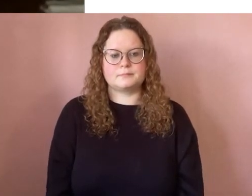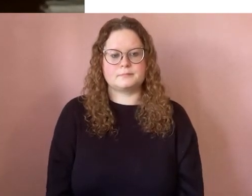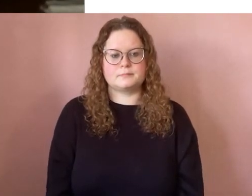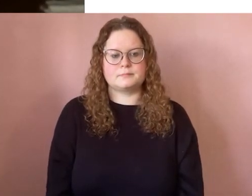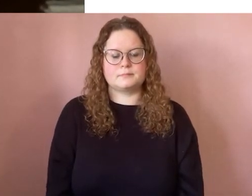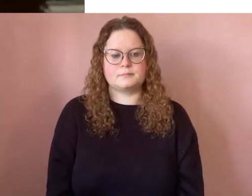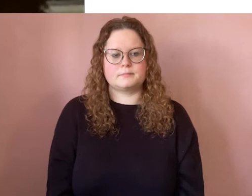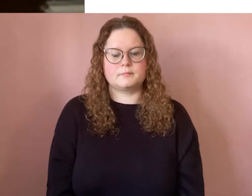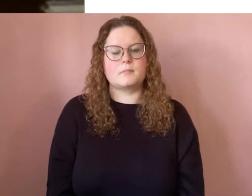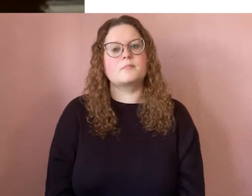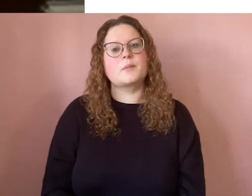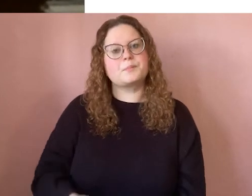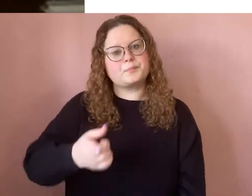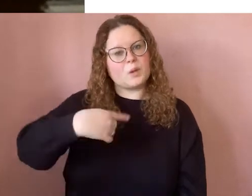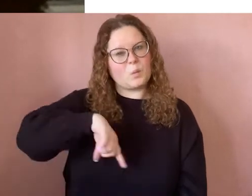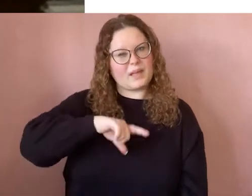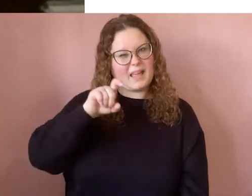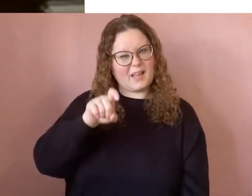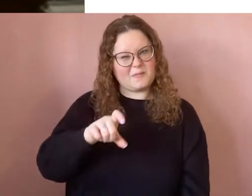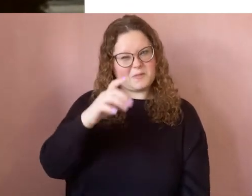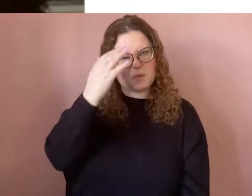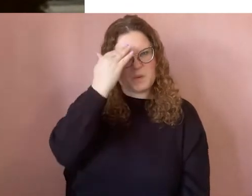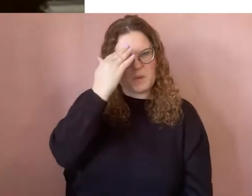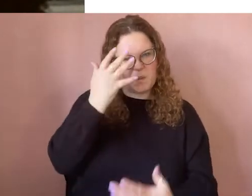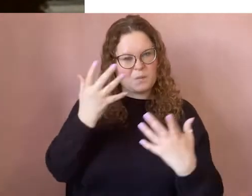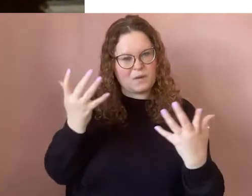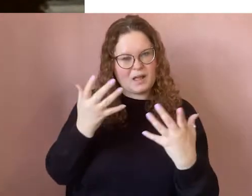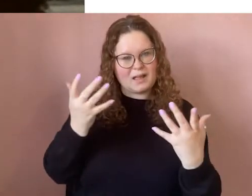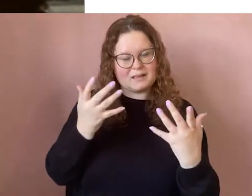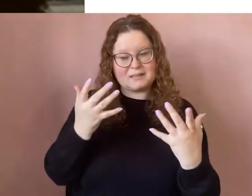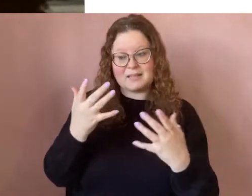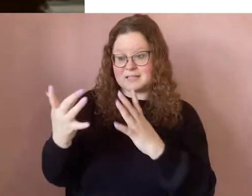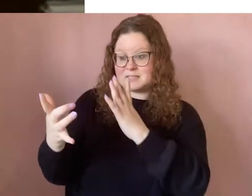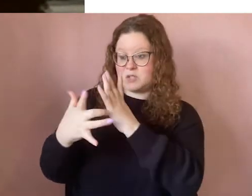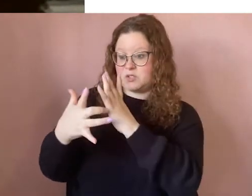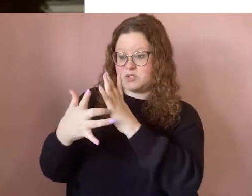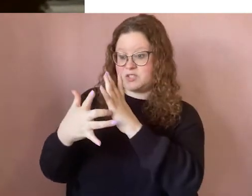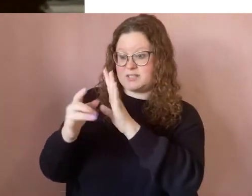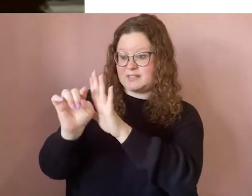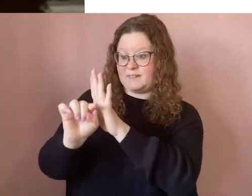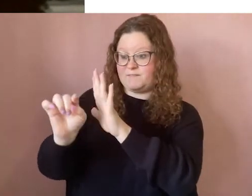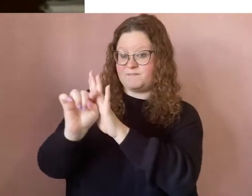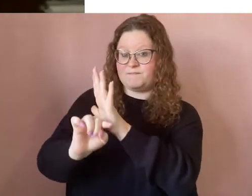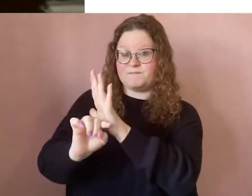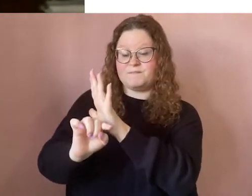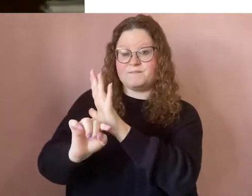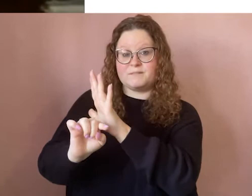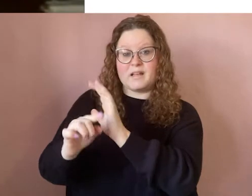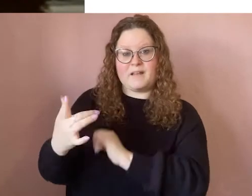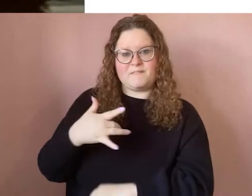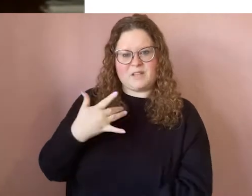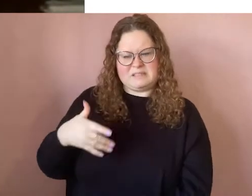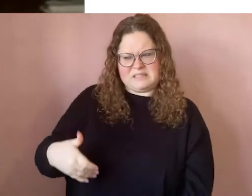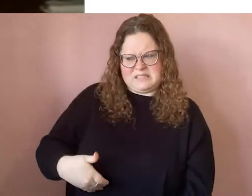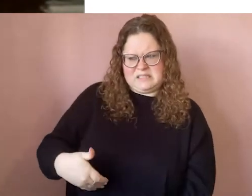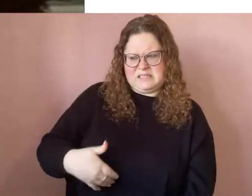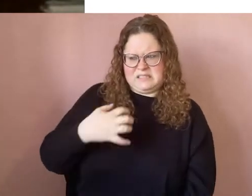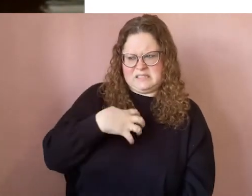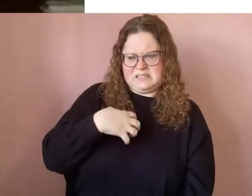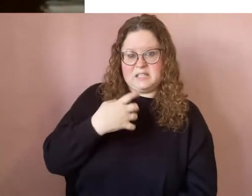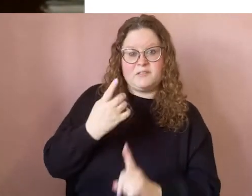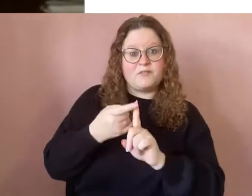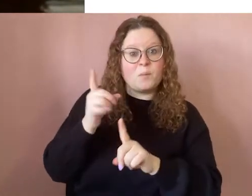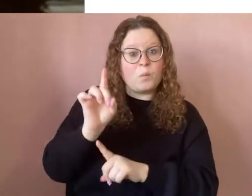that the bad things of technology are rooted in history. So we have to be careful.